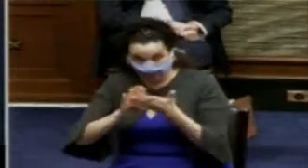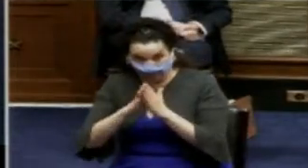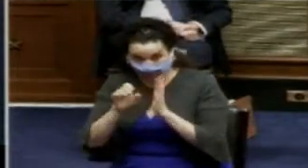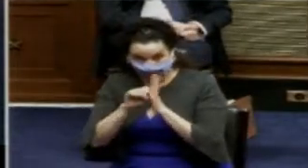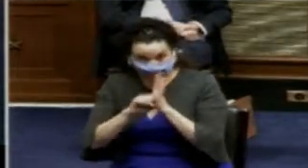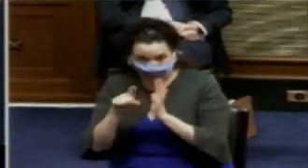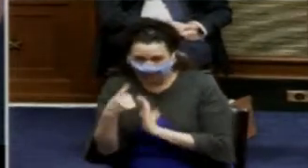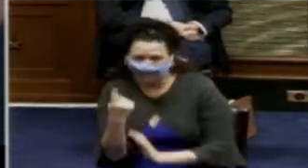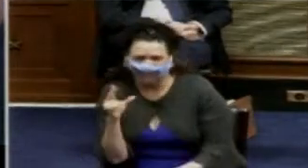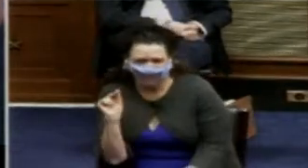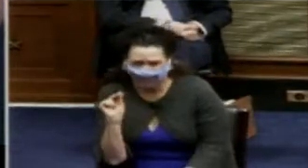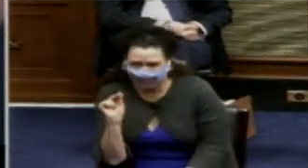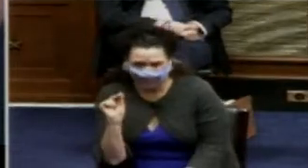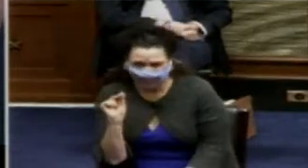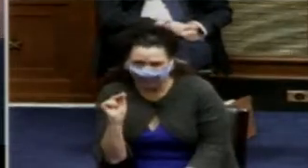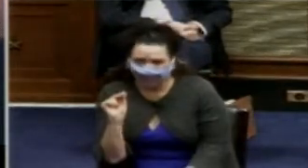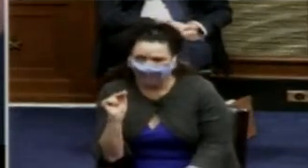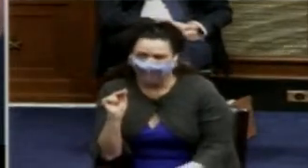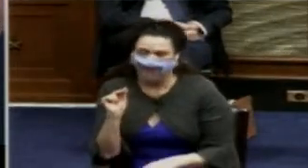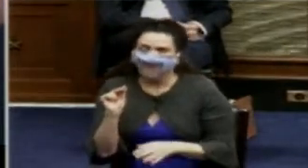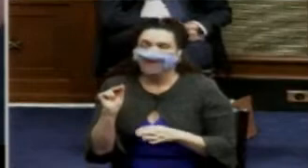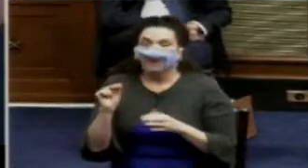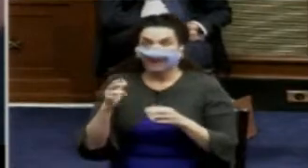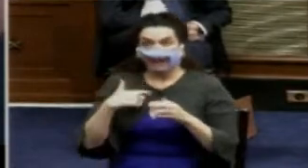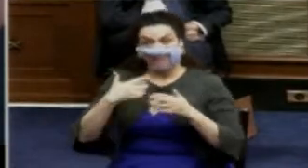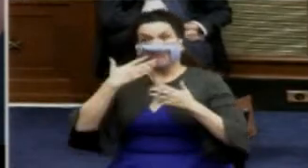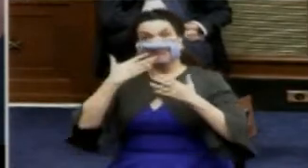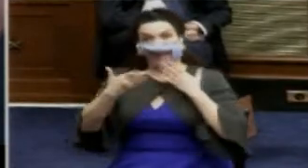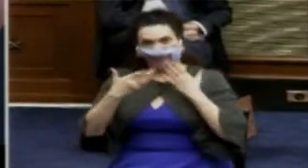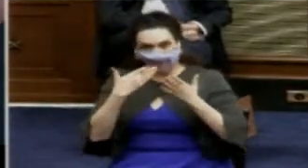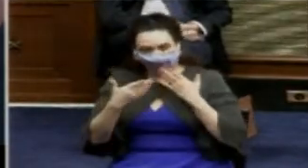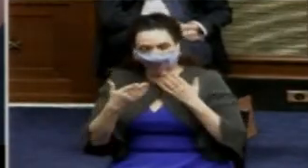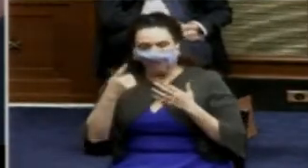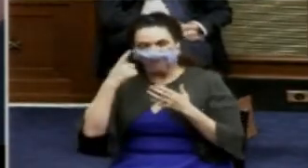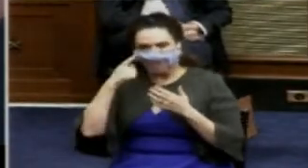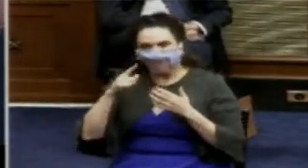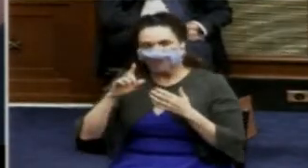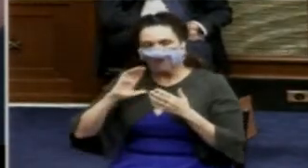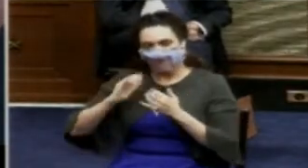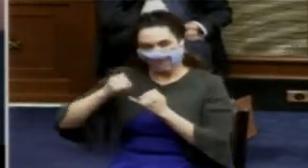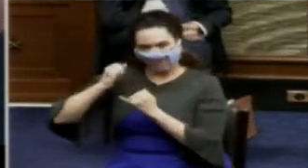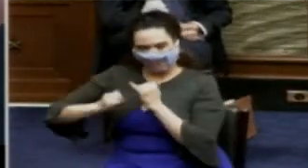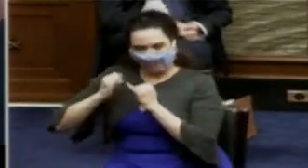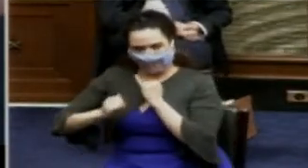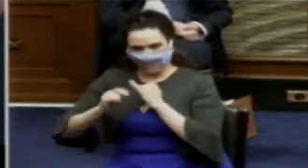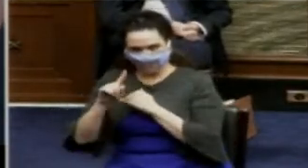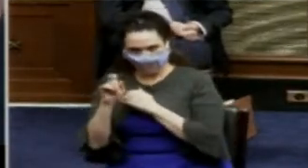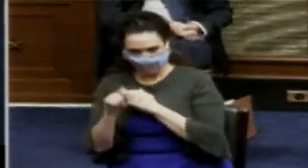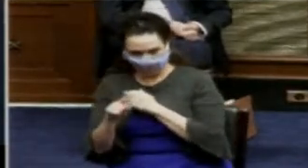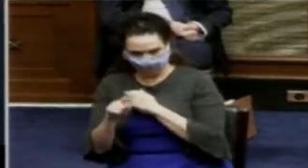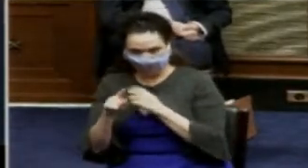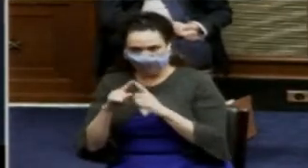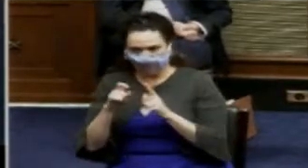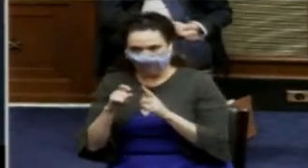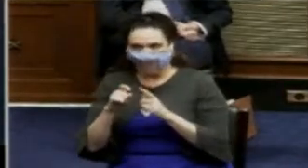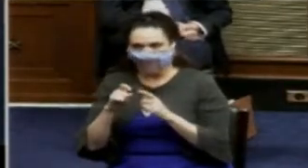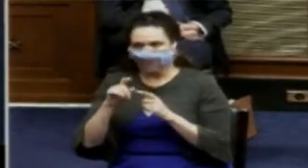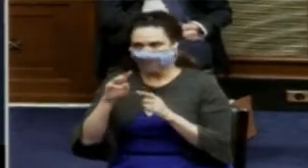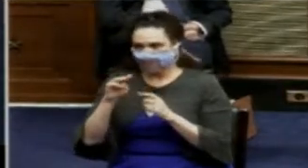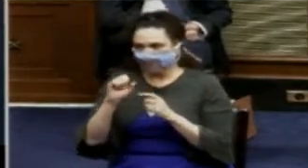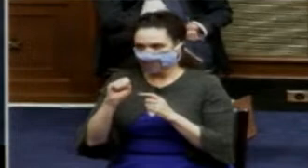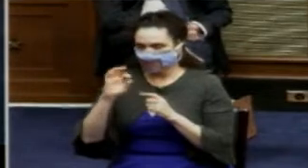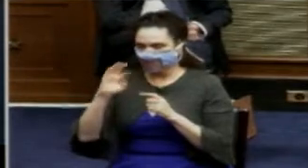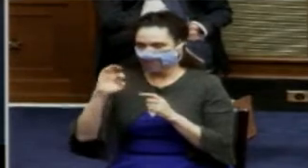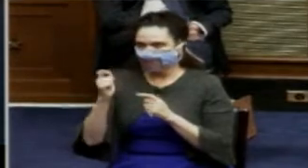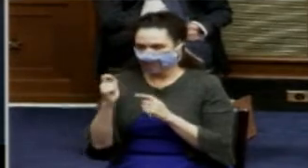And I'm grateful for our last questioner on the Republican side, my friend Ms. Fox, for actually